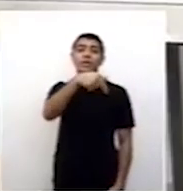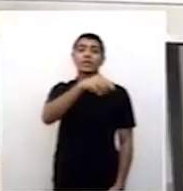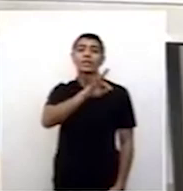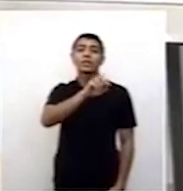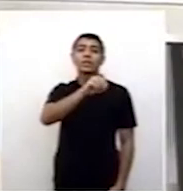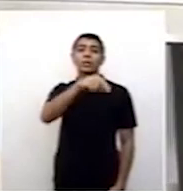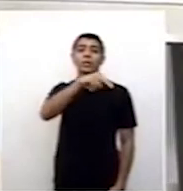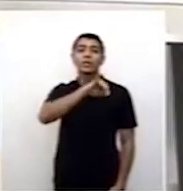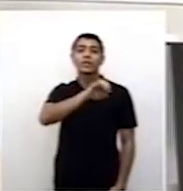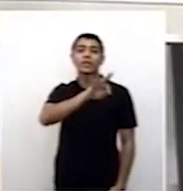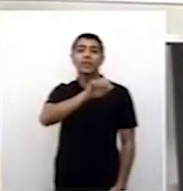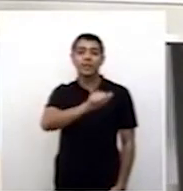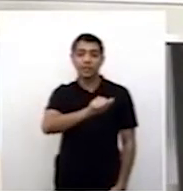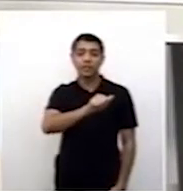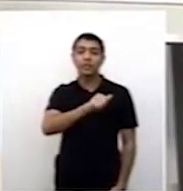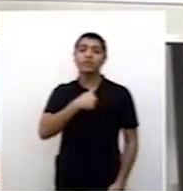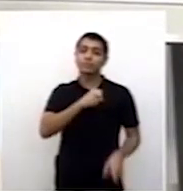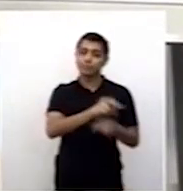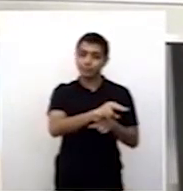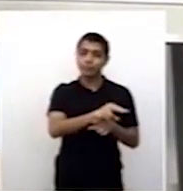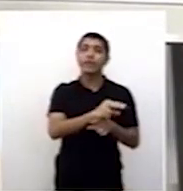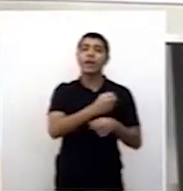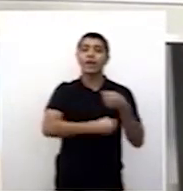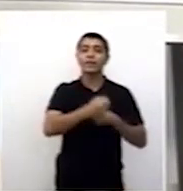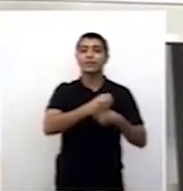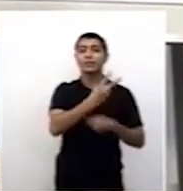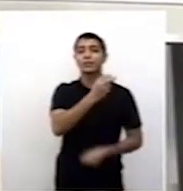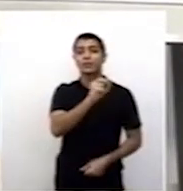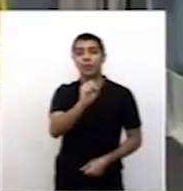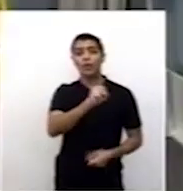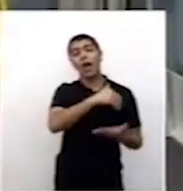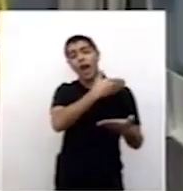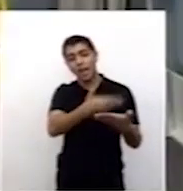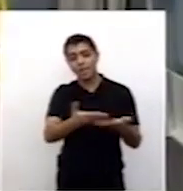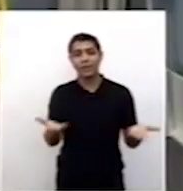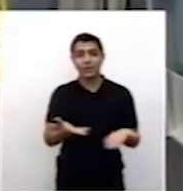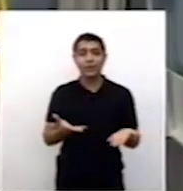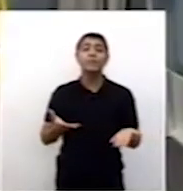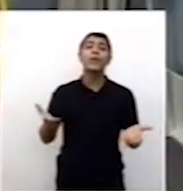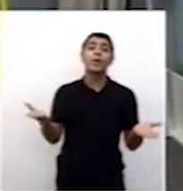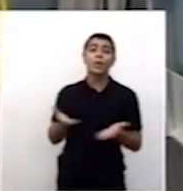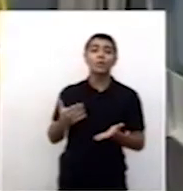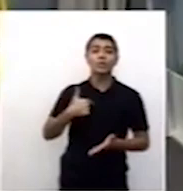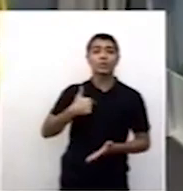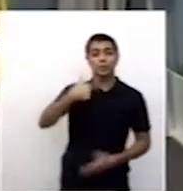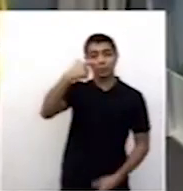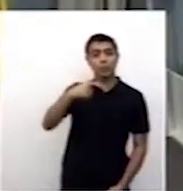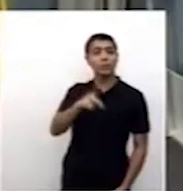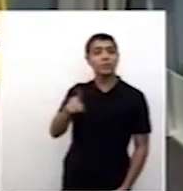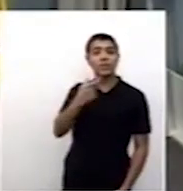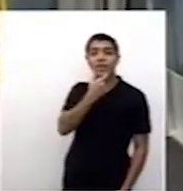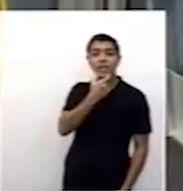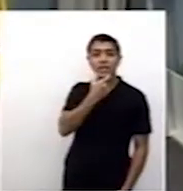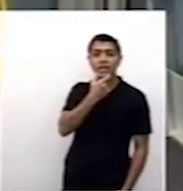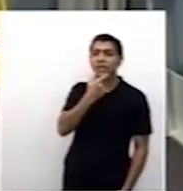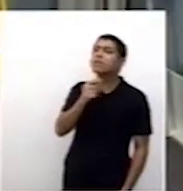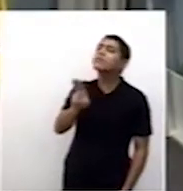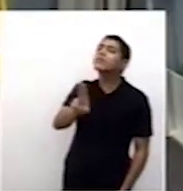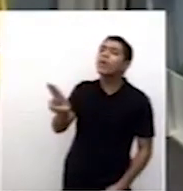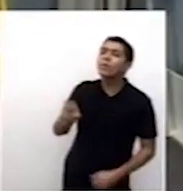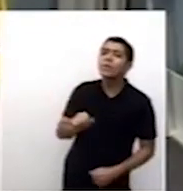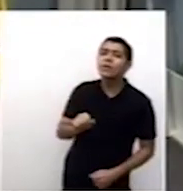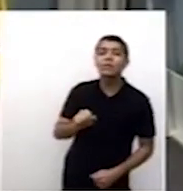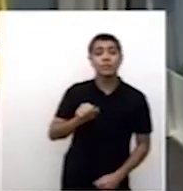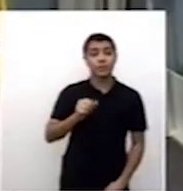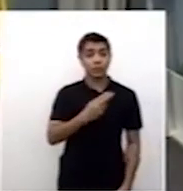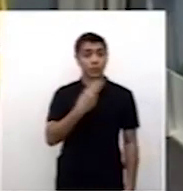teacher. By the way, I introduce you my partner. What's your name? Hi, I'm Jussi Meire. You can